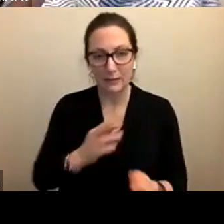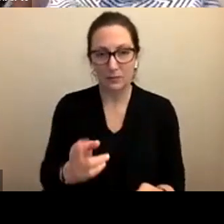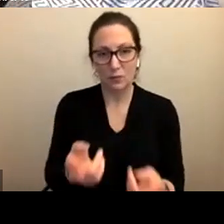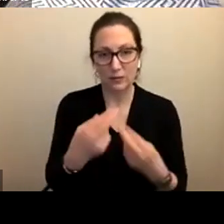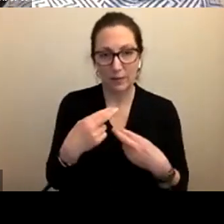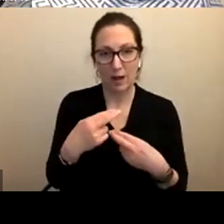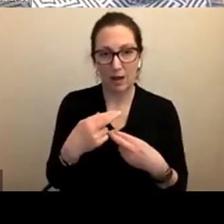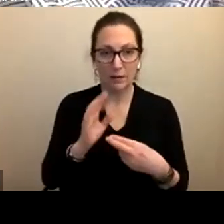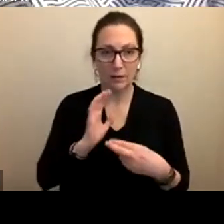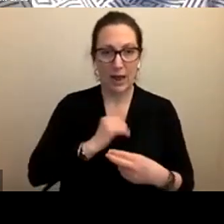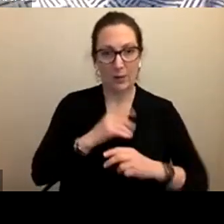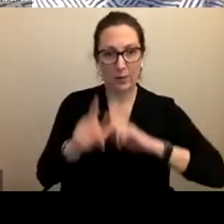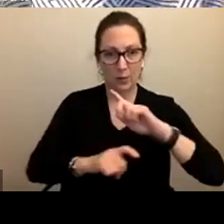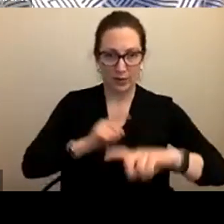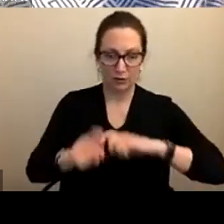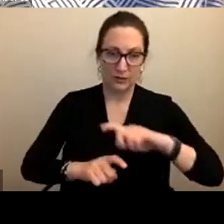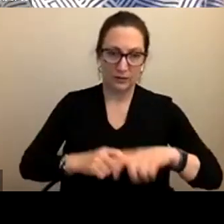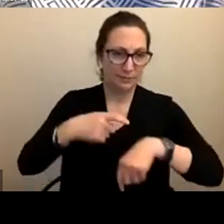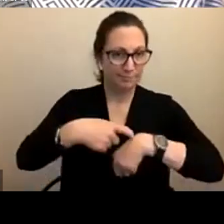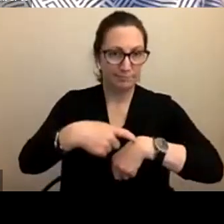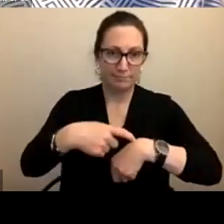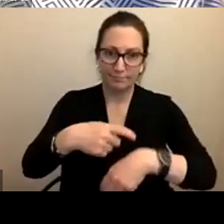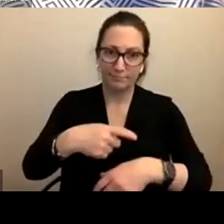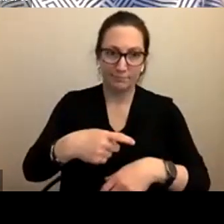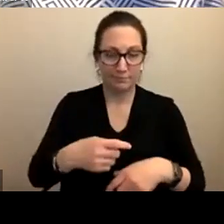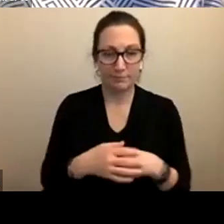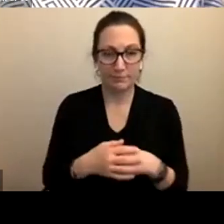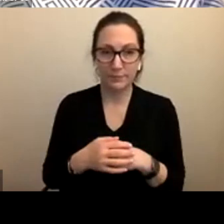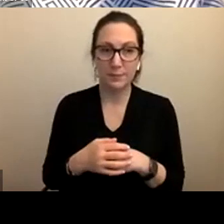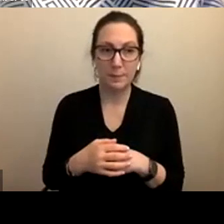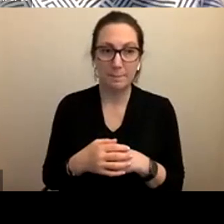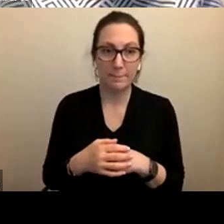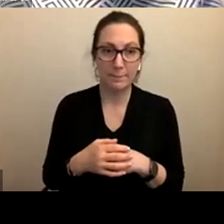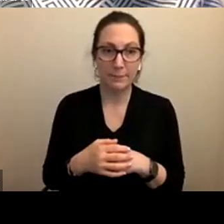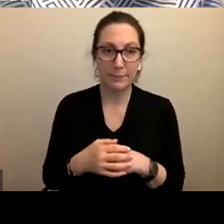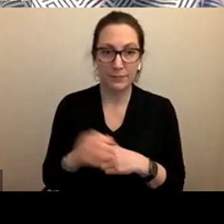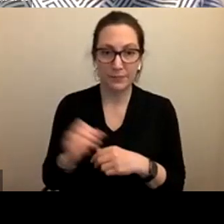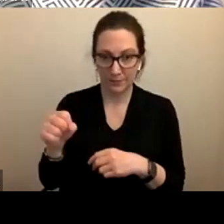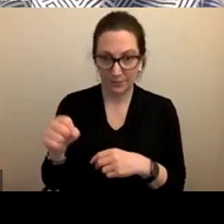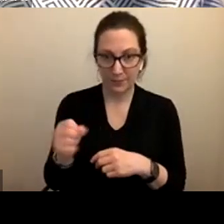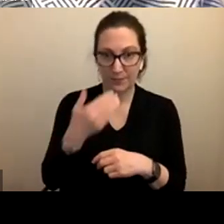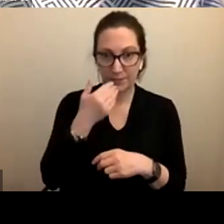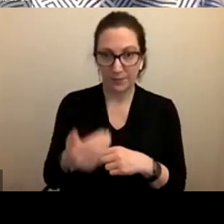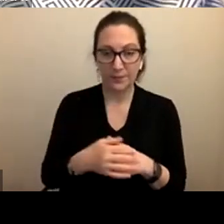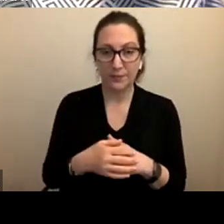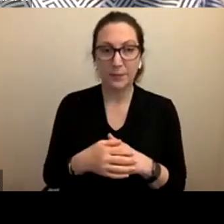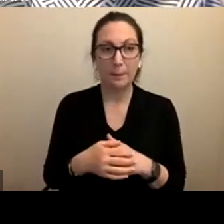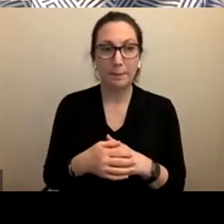those questions that Dr. Tung posed. Absolutely. Thank you.